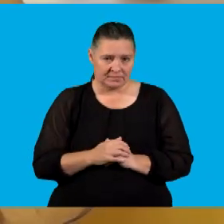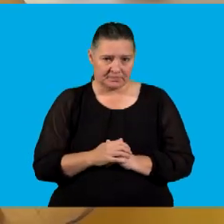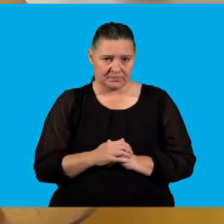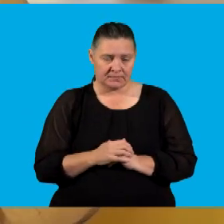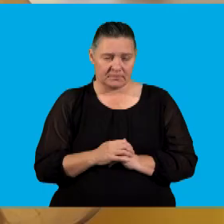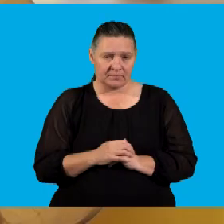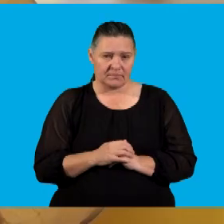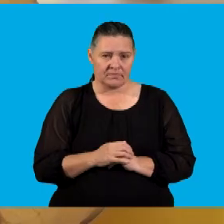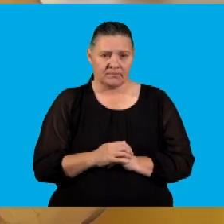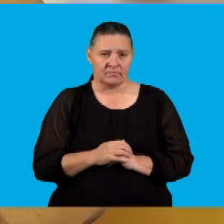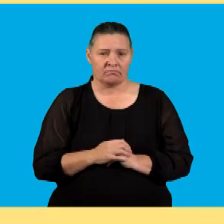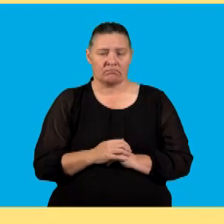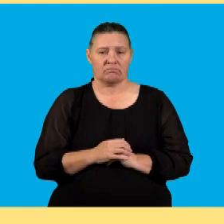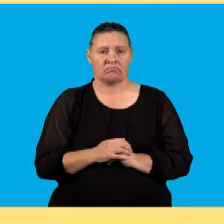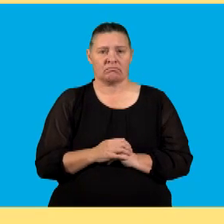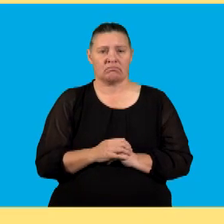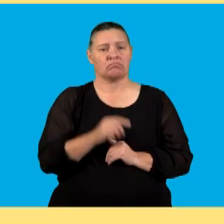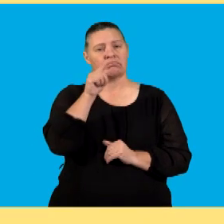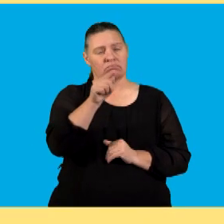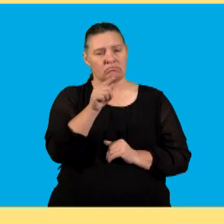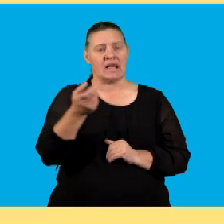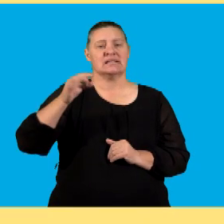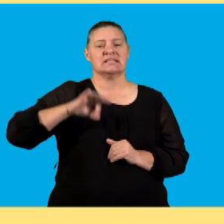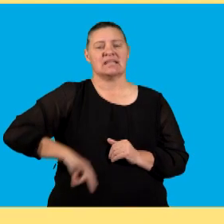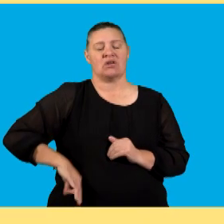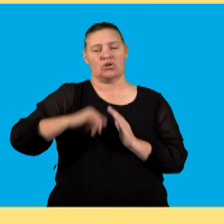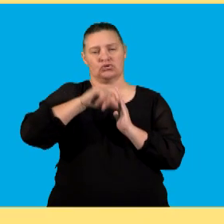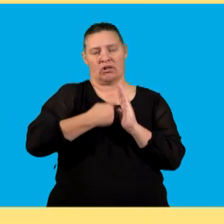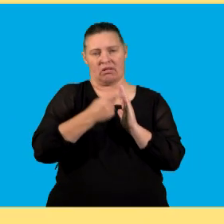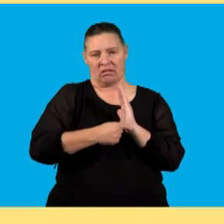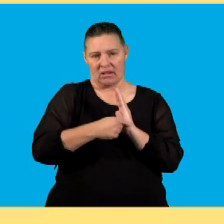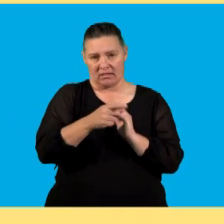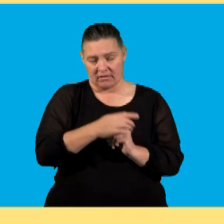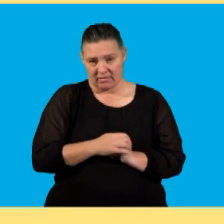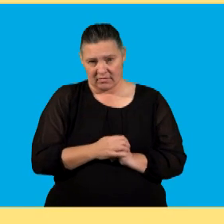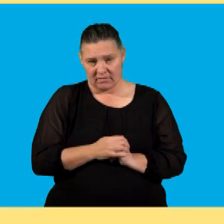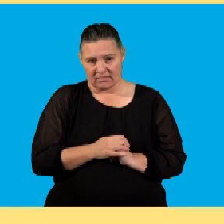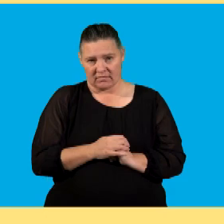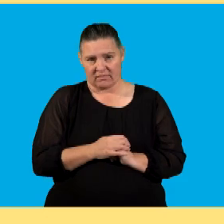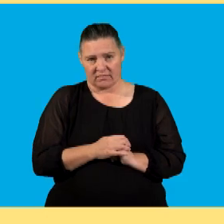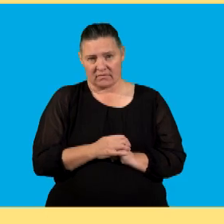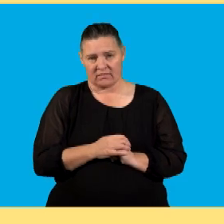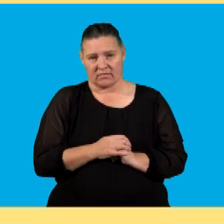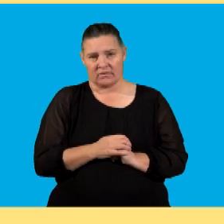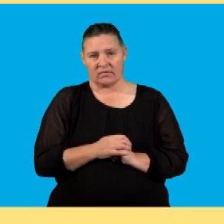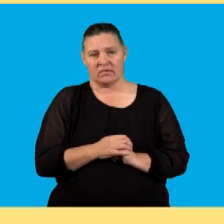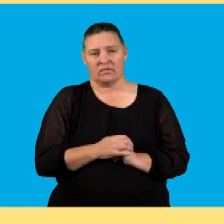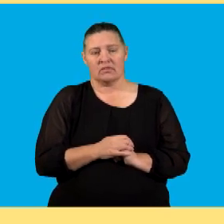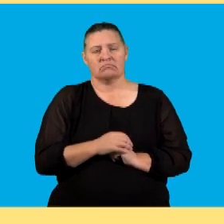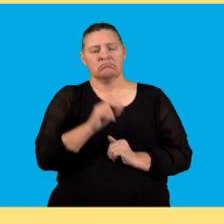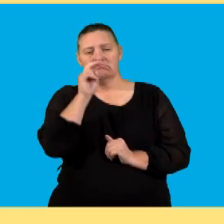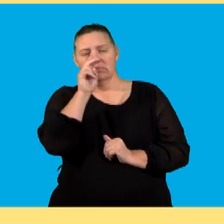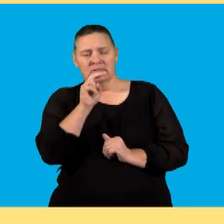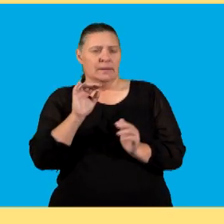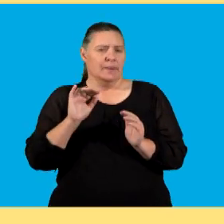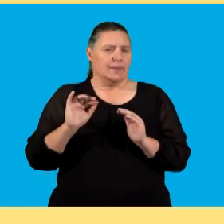ledger. Here is the Salaries Journal. Let us